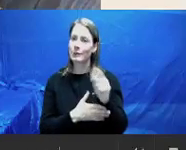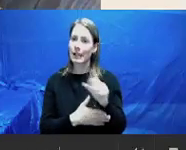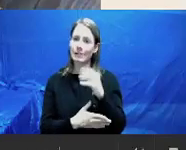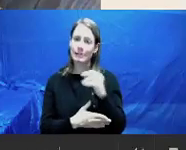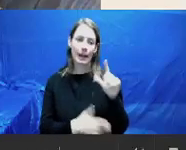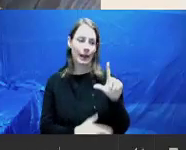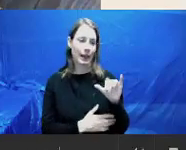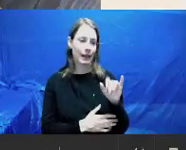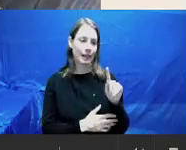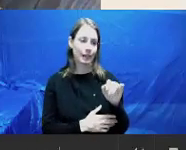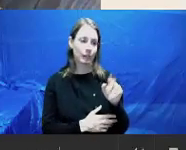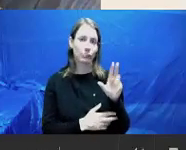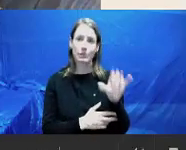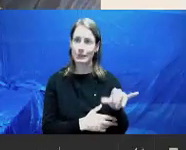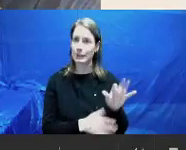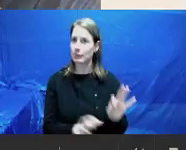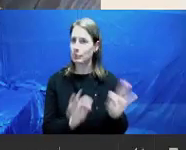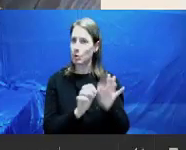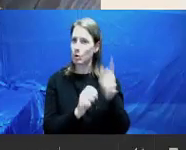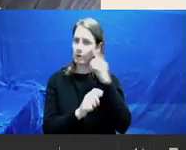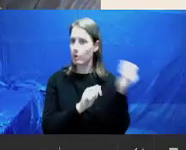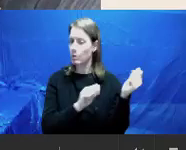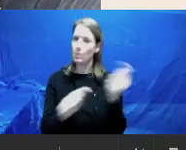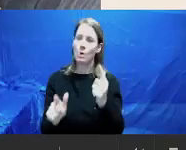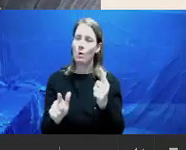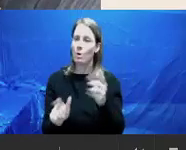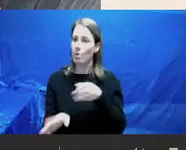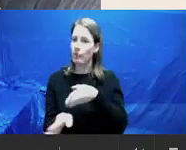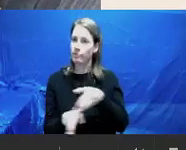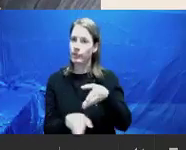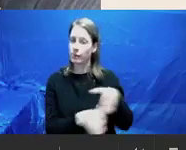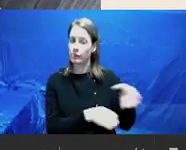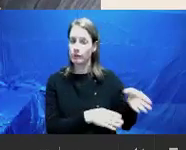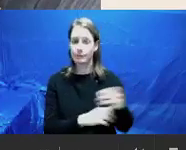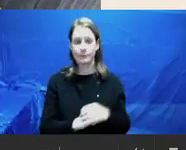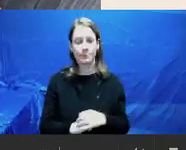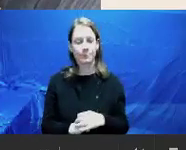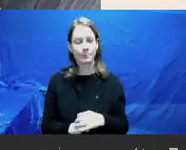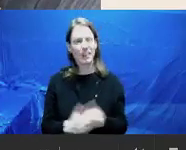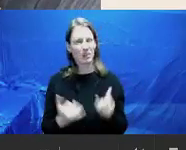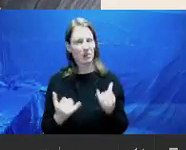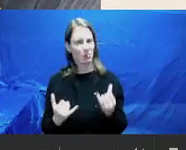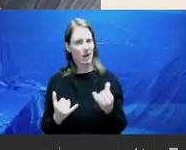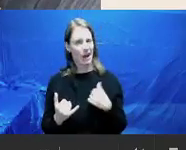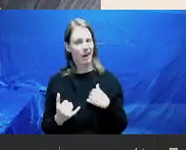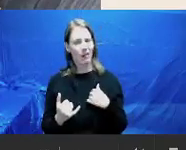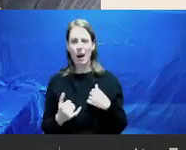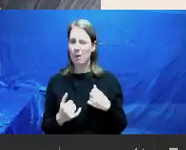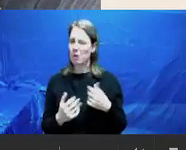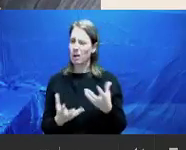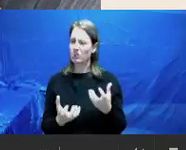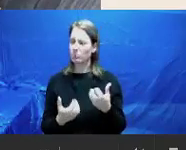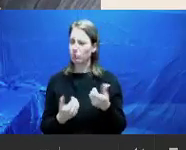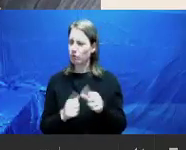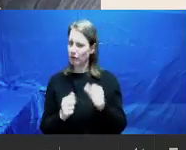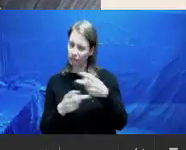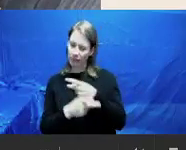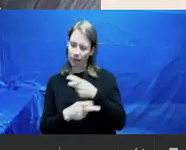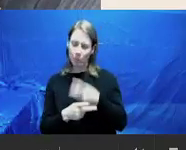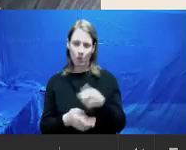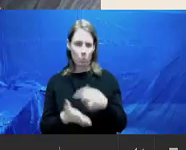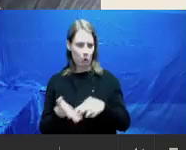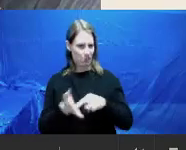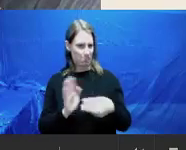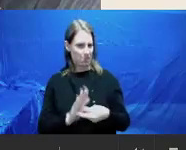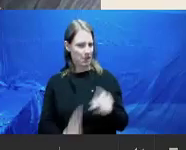really unpack what this text complexity is all about. So I kind of want to offer my teacher working definition of